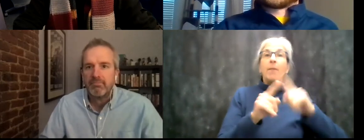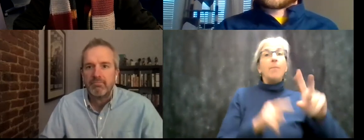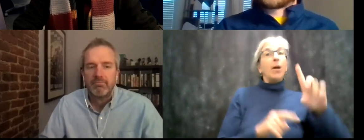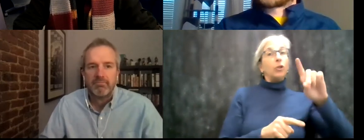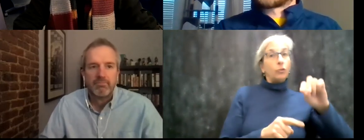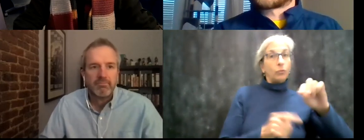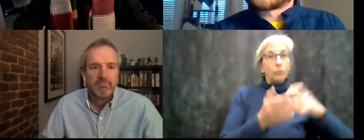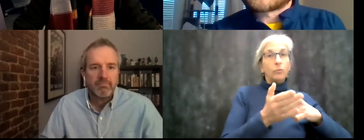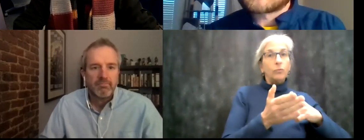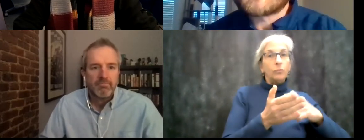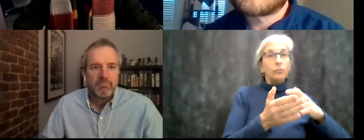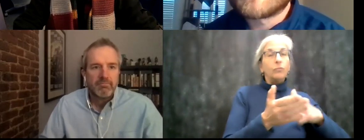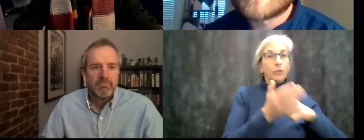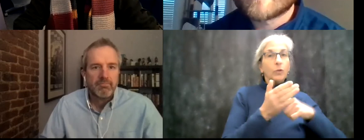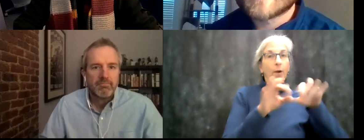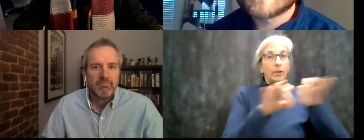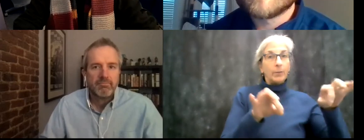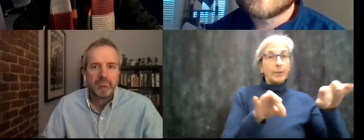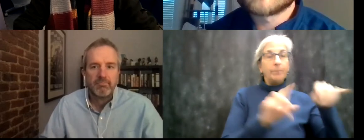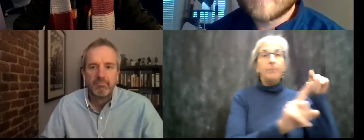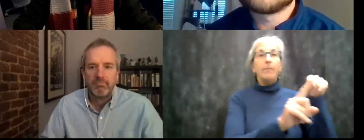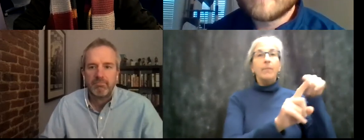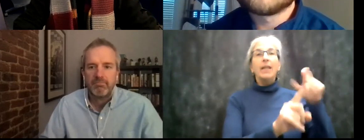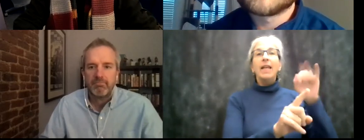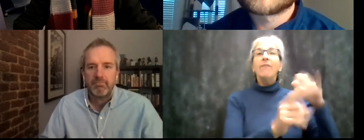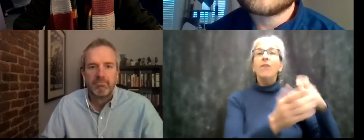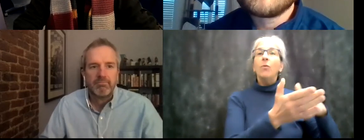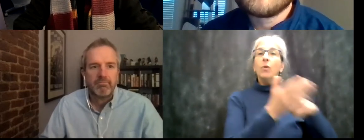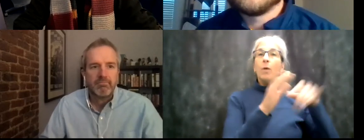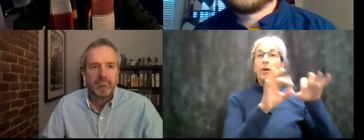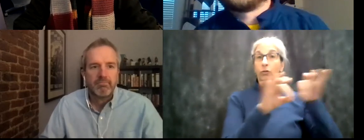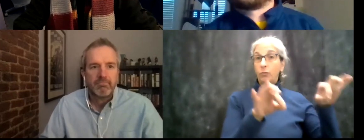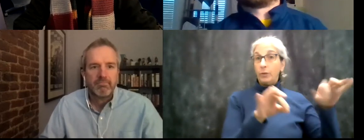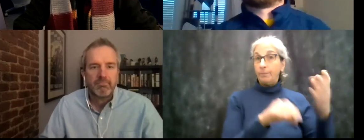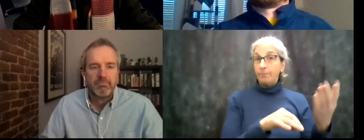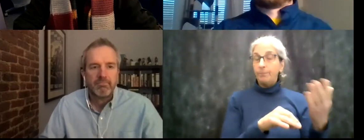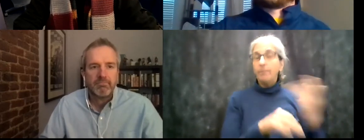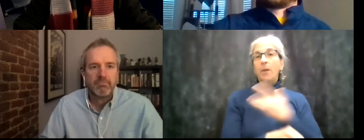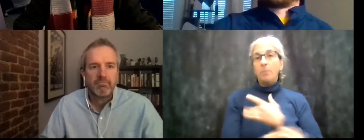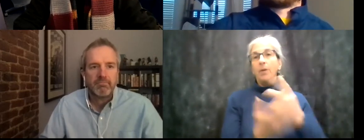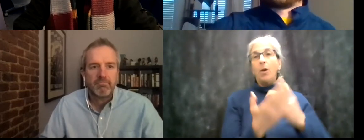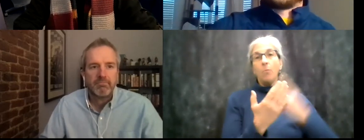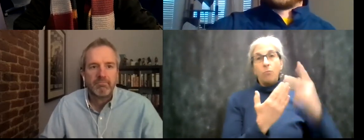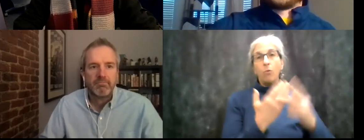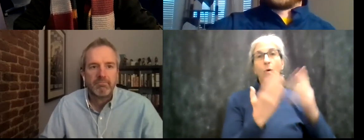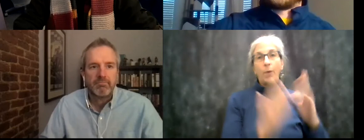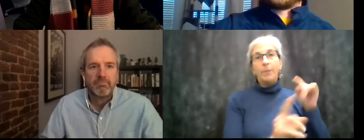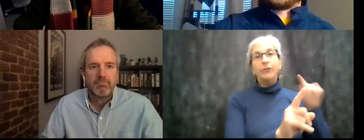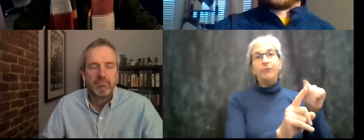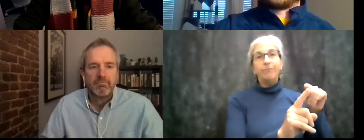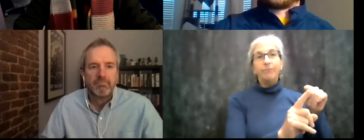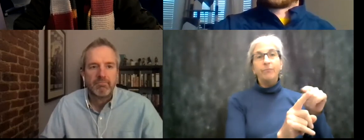if you looked at ones that require a college degree, typically programmers are going to be high up on the list.